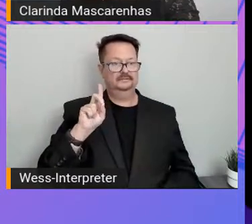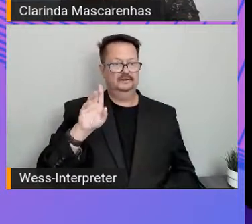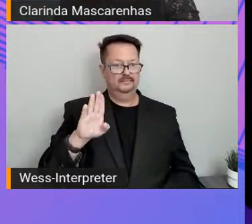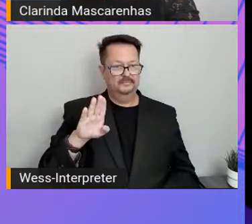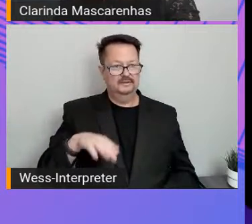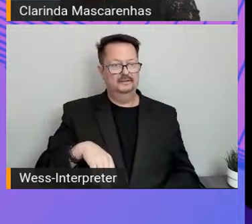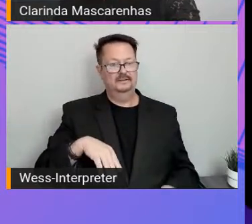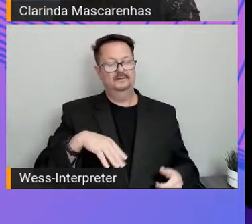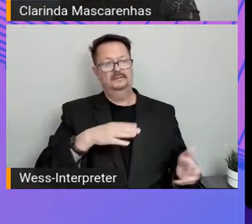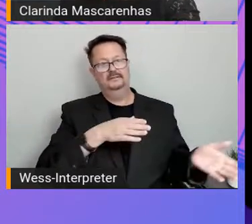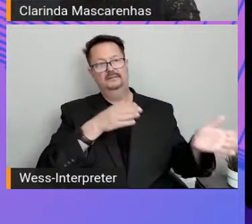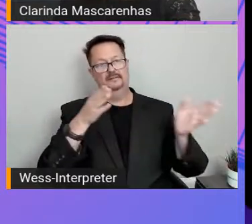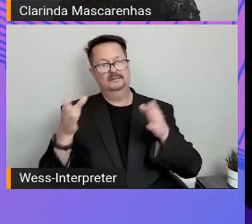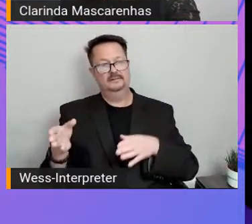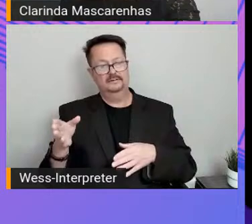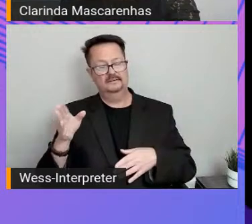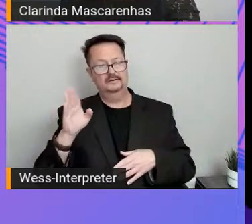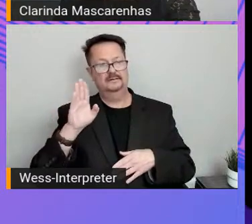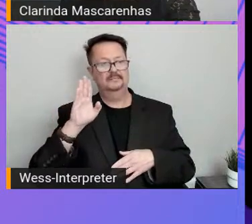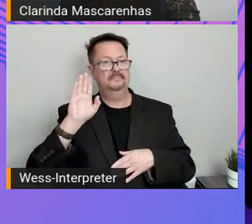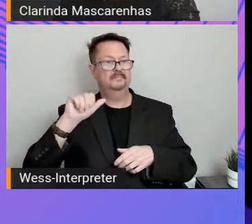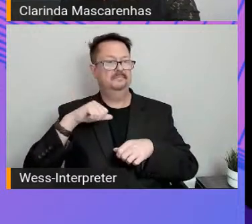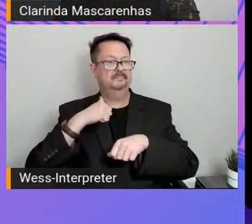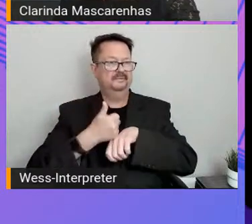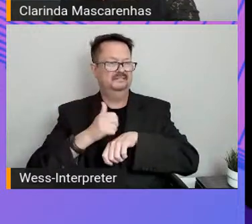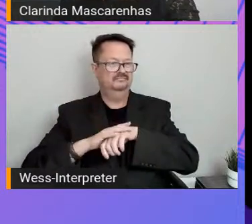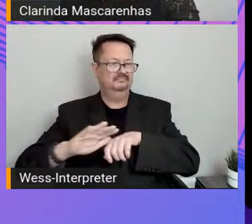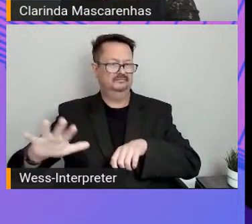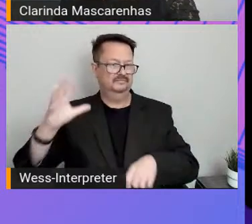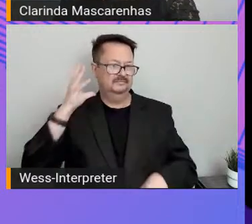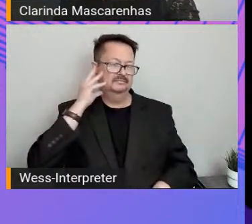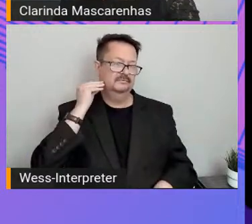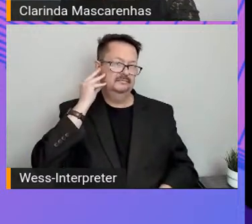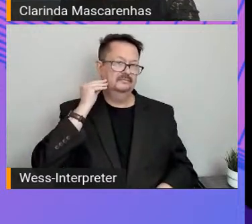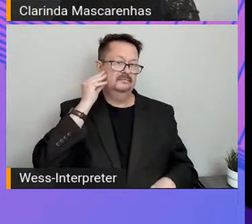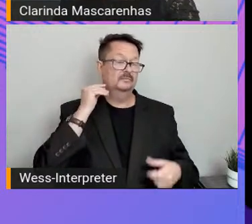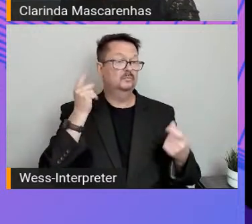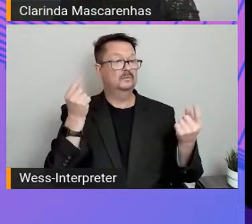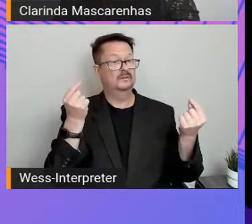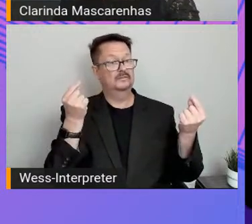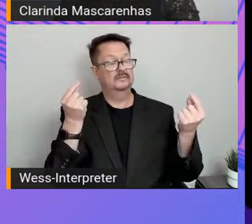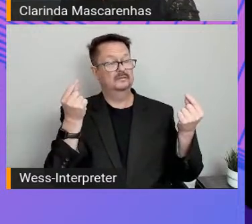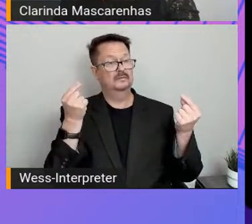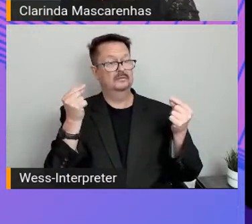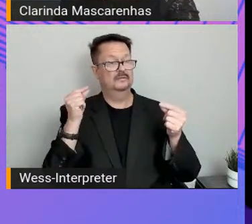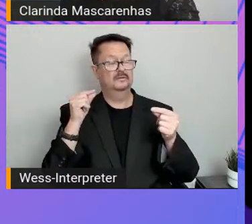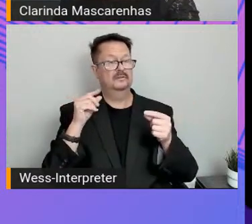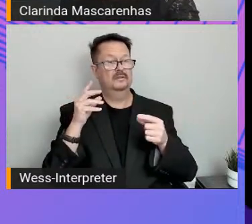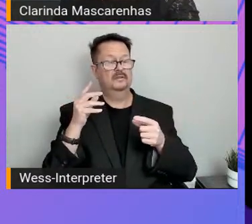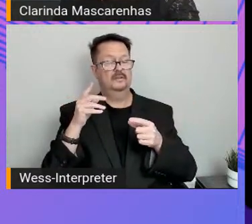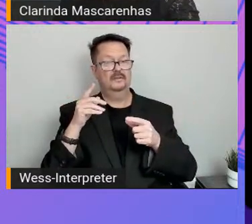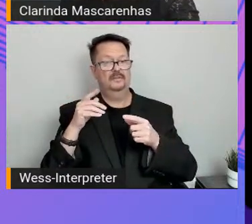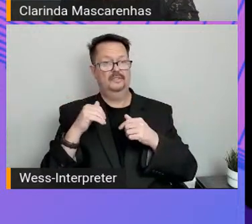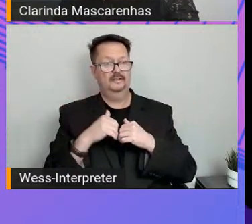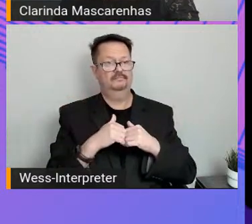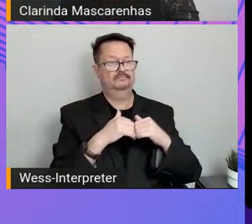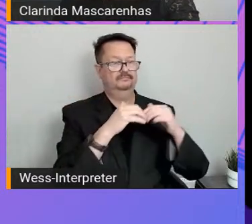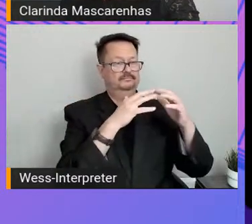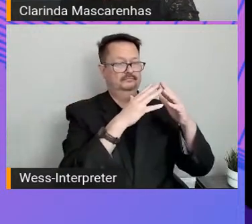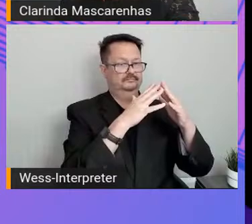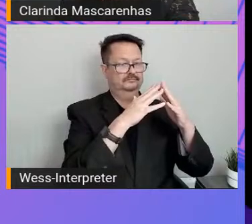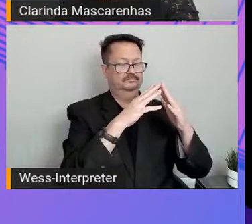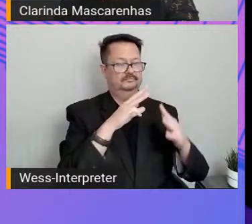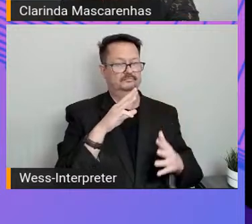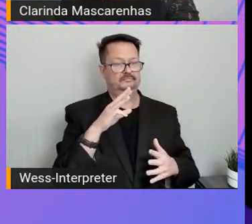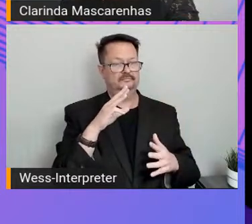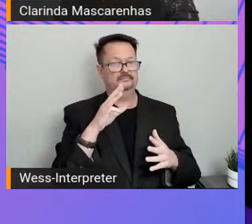experience as well. And so what Velo by Wix has done is they've deployed an adapter on AppRunner, which allows them and